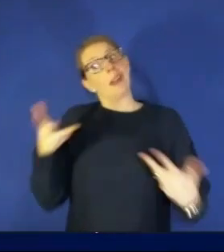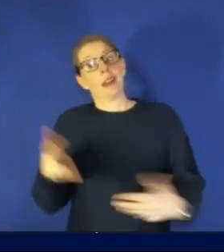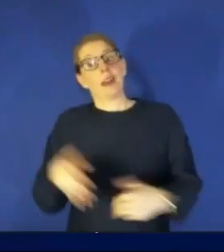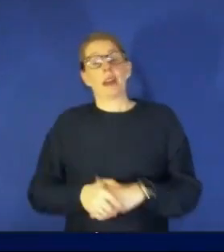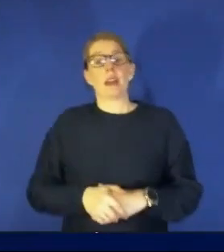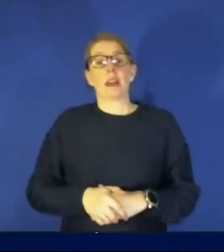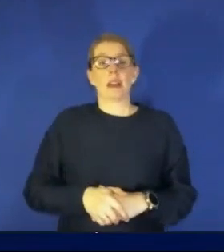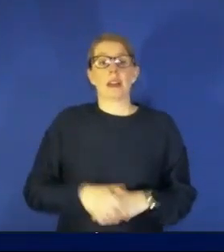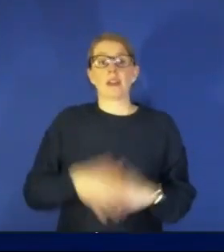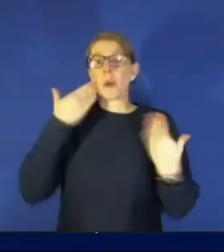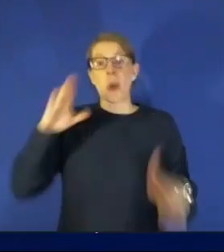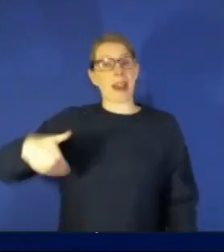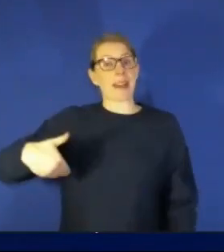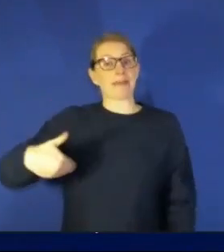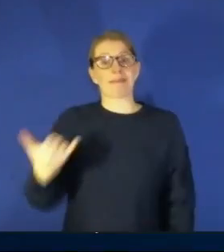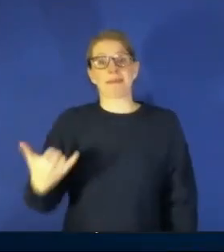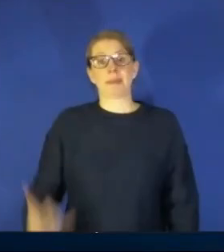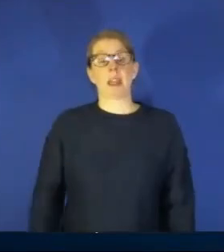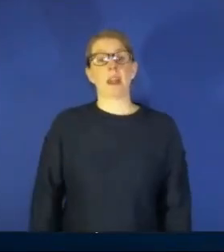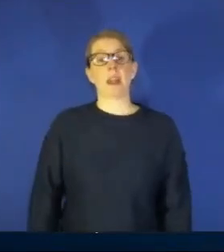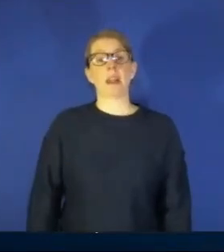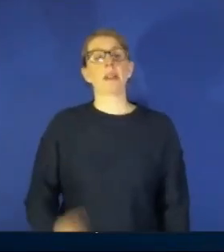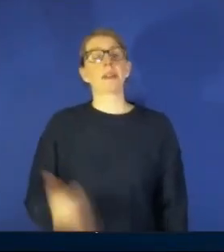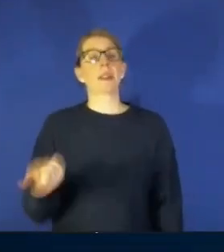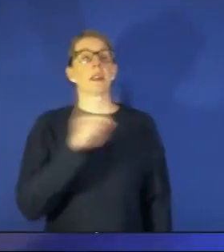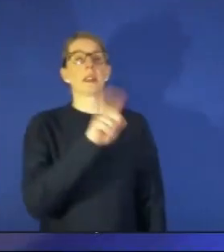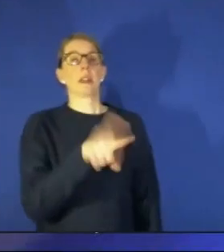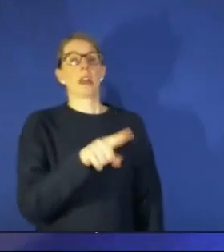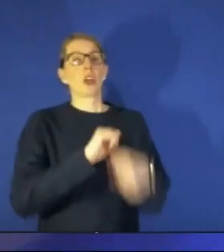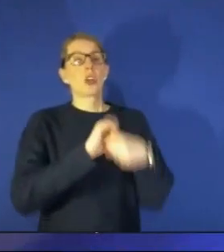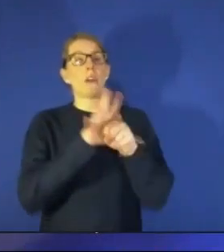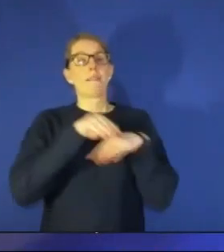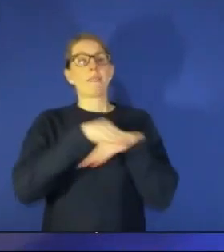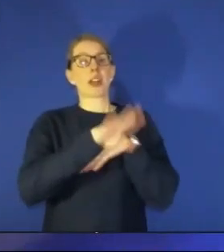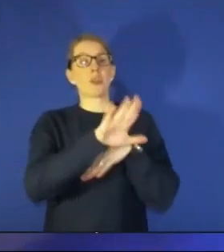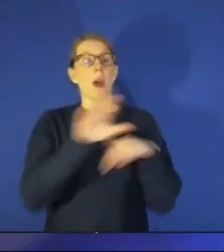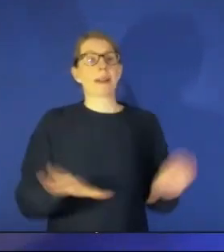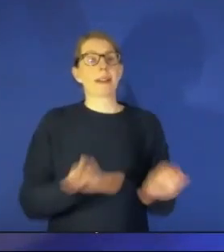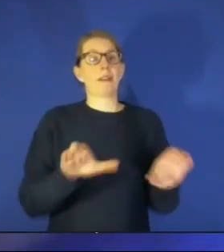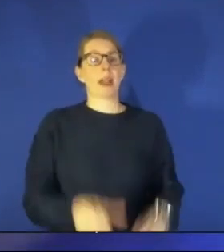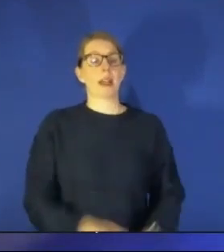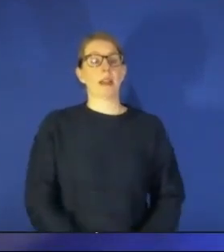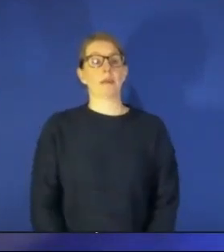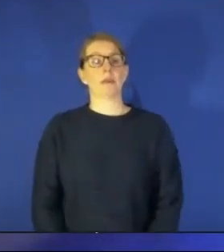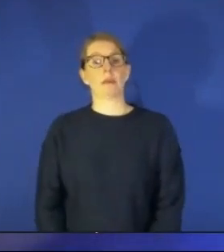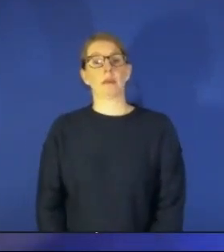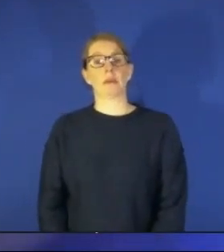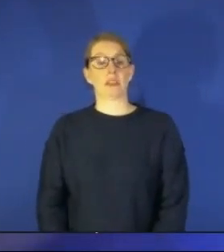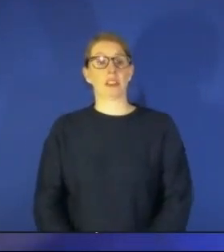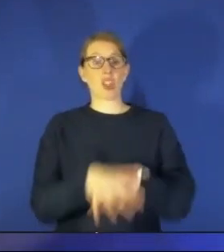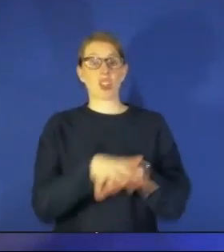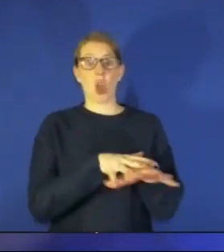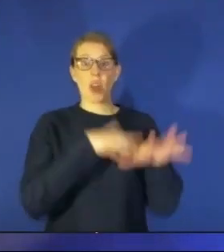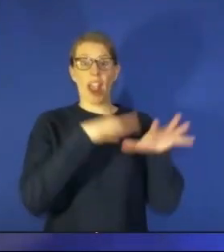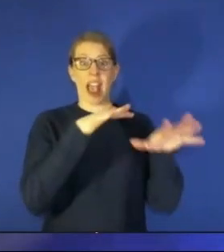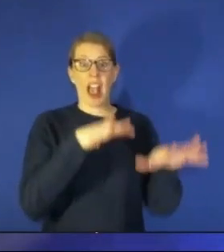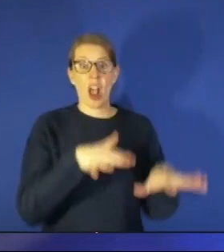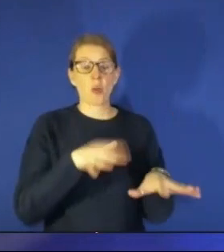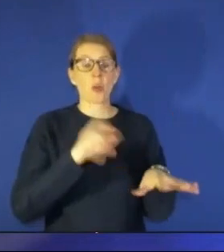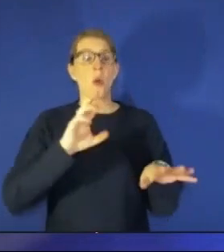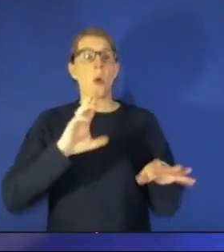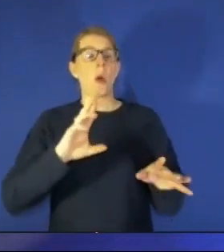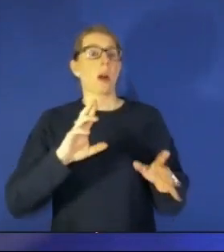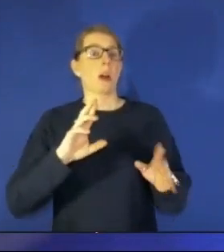know. Hey, Frank, so how did COVID affect your activity? Did the pandemic slow you down at all? Did it keep you from doing things, or did you just get more